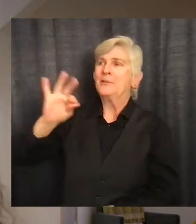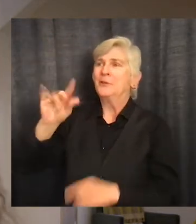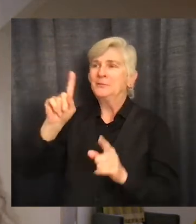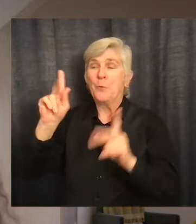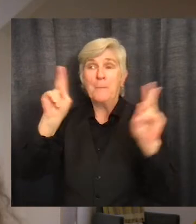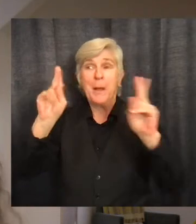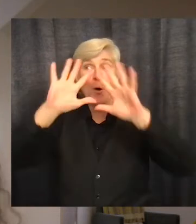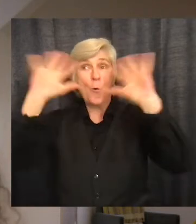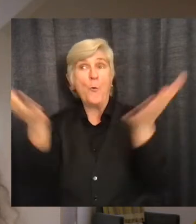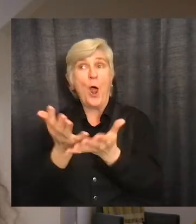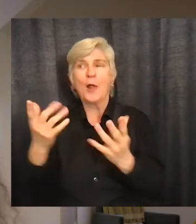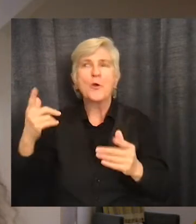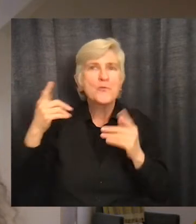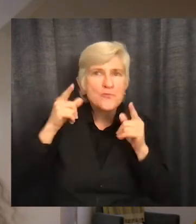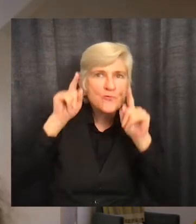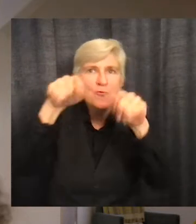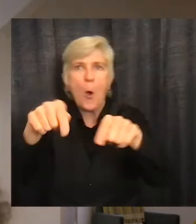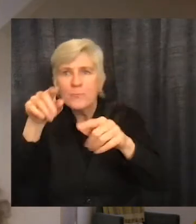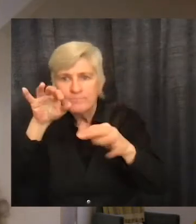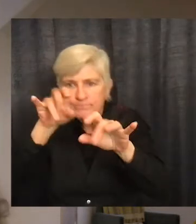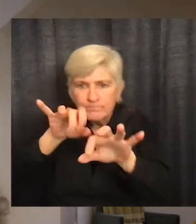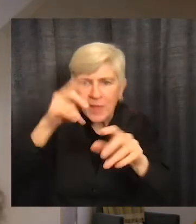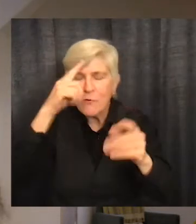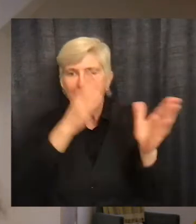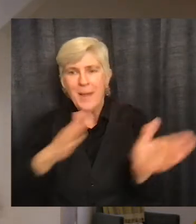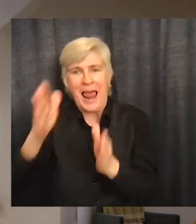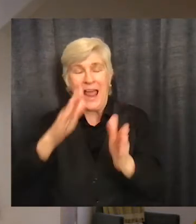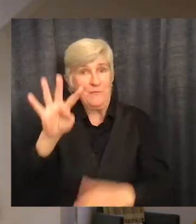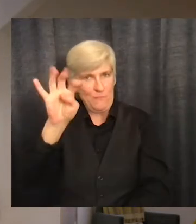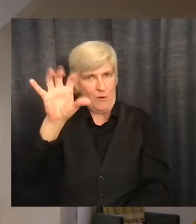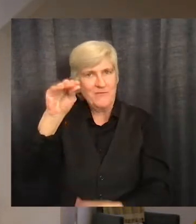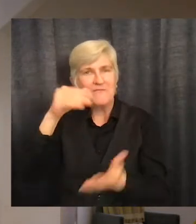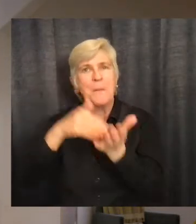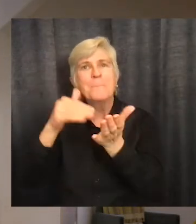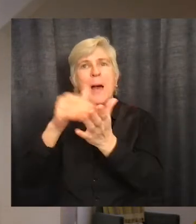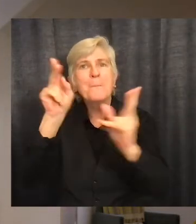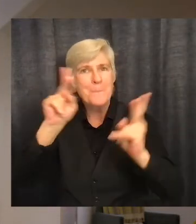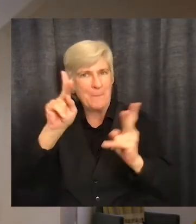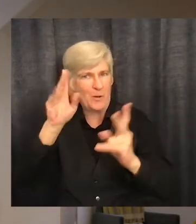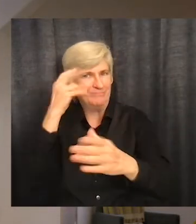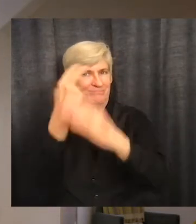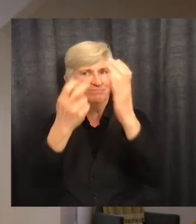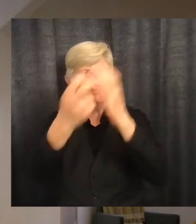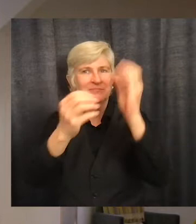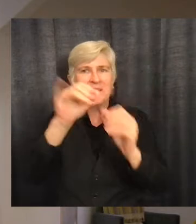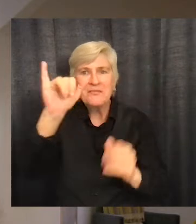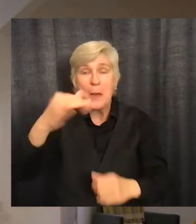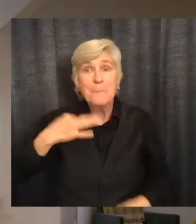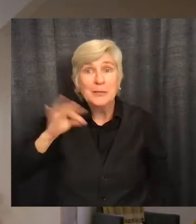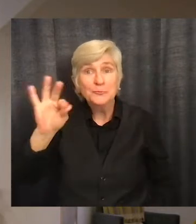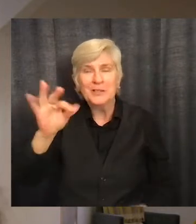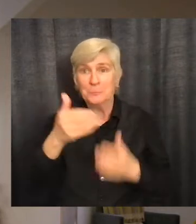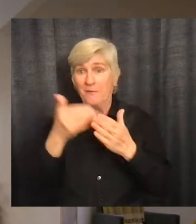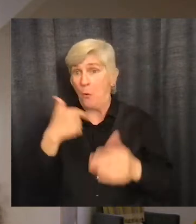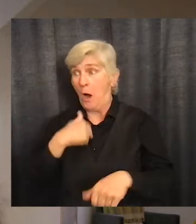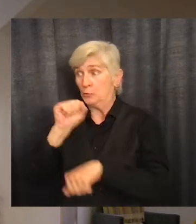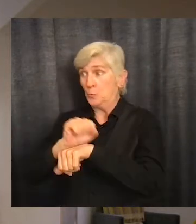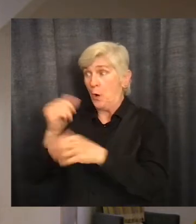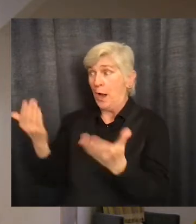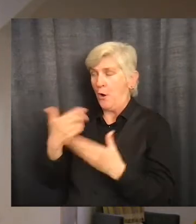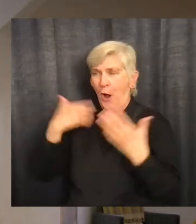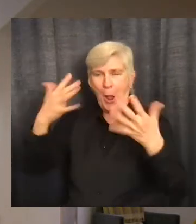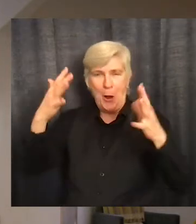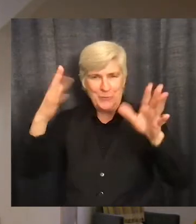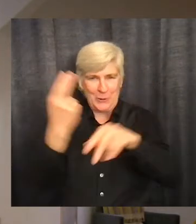people around the world go to plan for it. 450 million people to be exact. Before I started working here, I